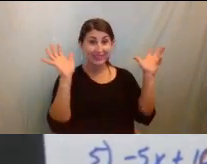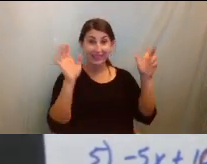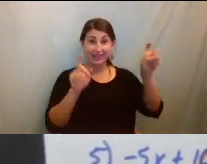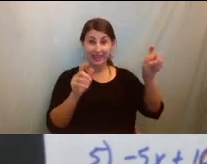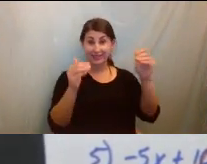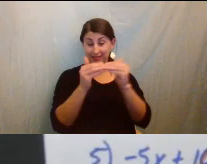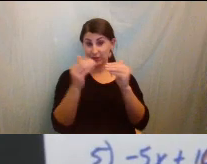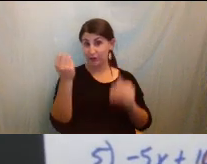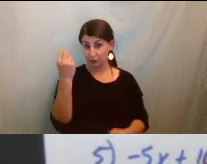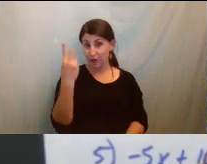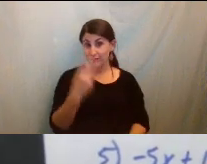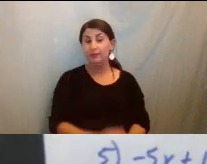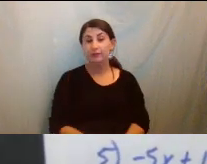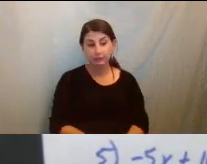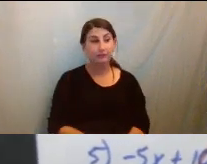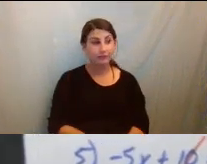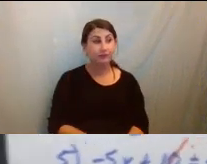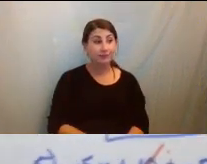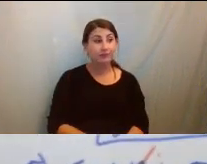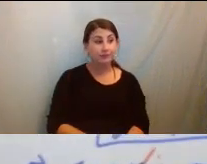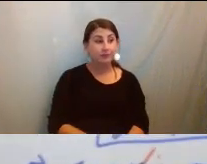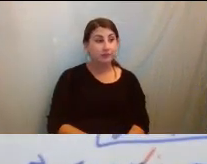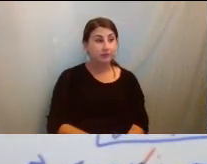And there we go.